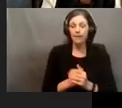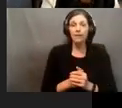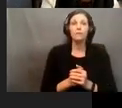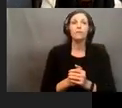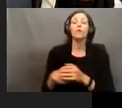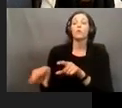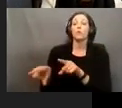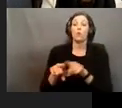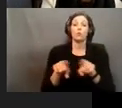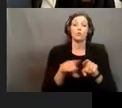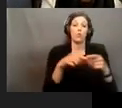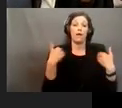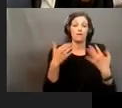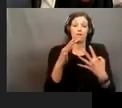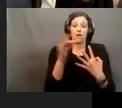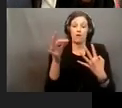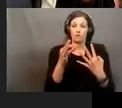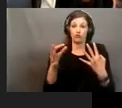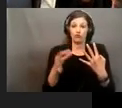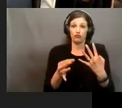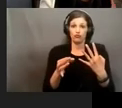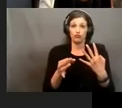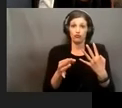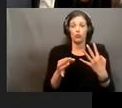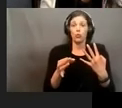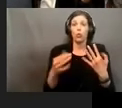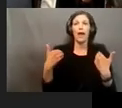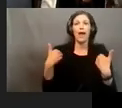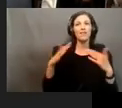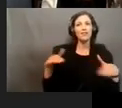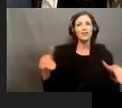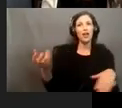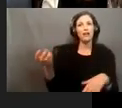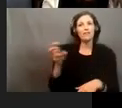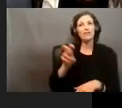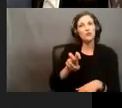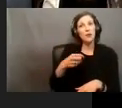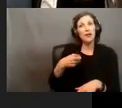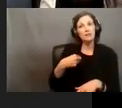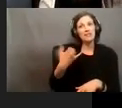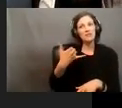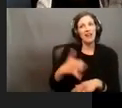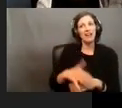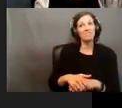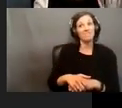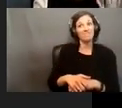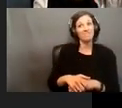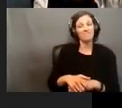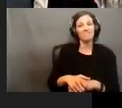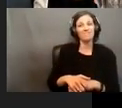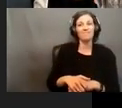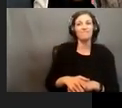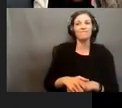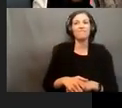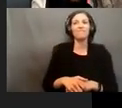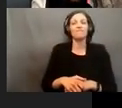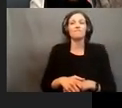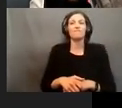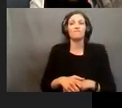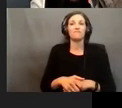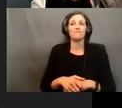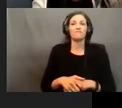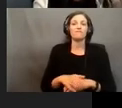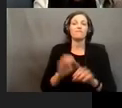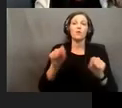the option of, oh, I have a child joining me today. You have a, you can make a